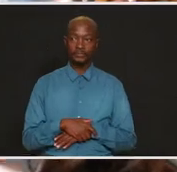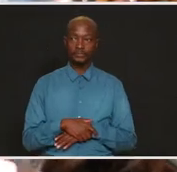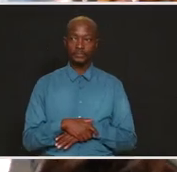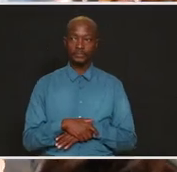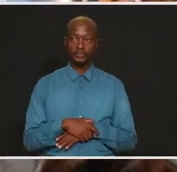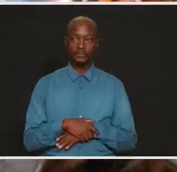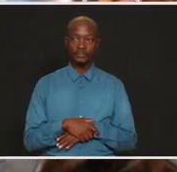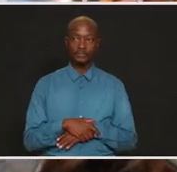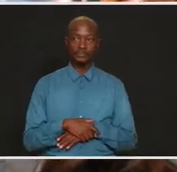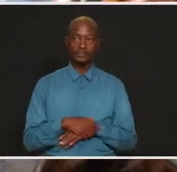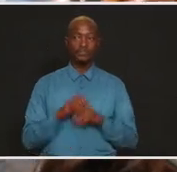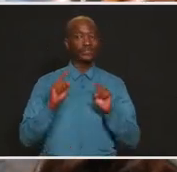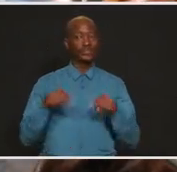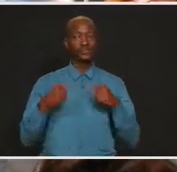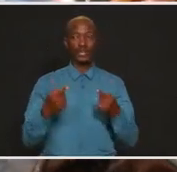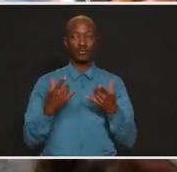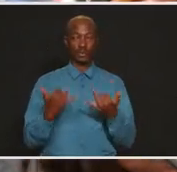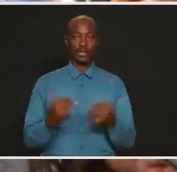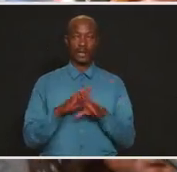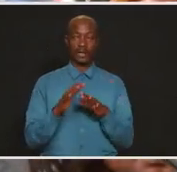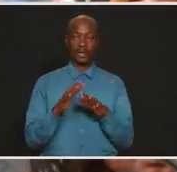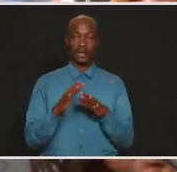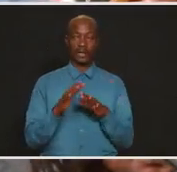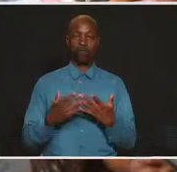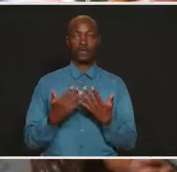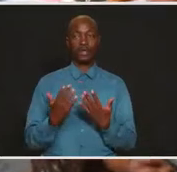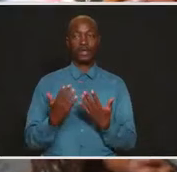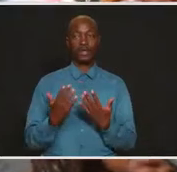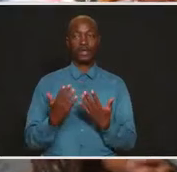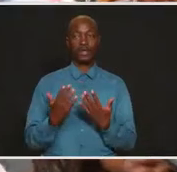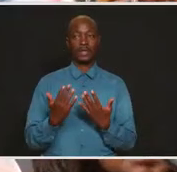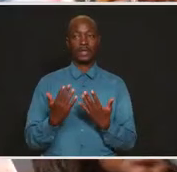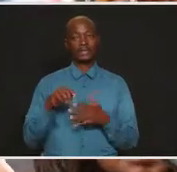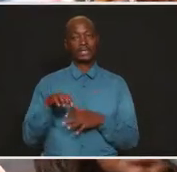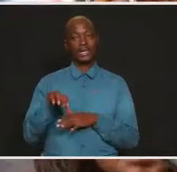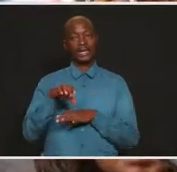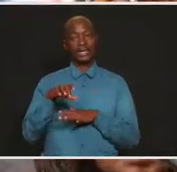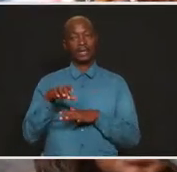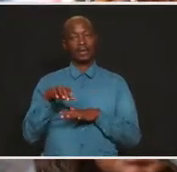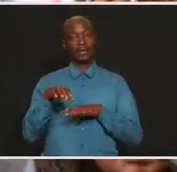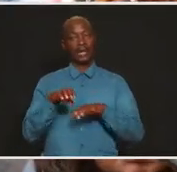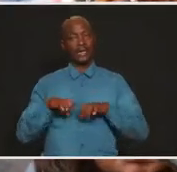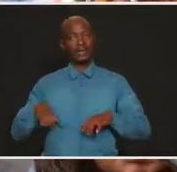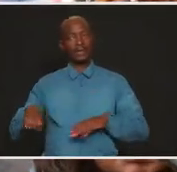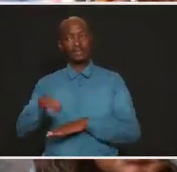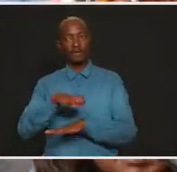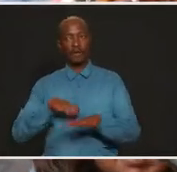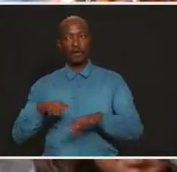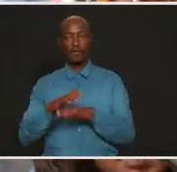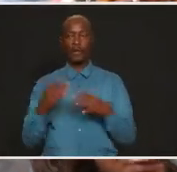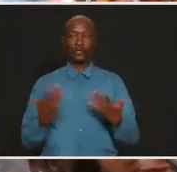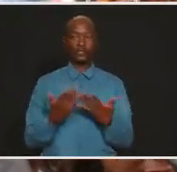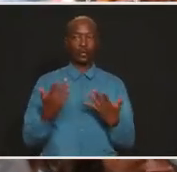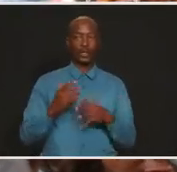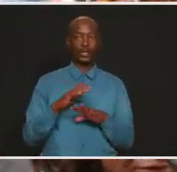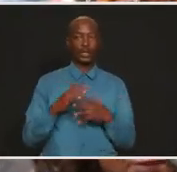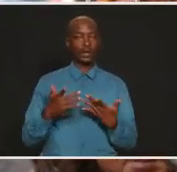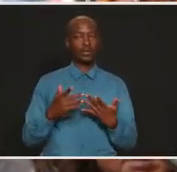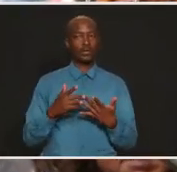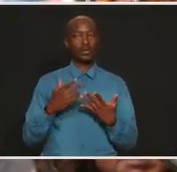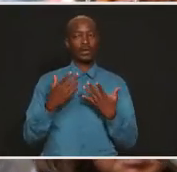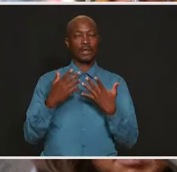you cannot now expect an environment where the Learners have now more of a